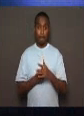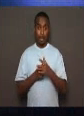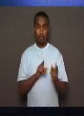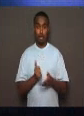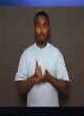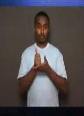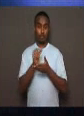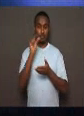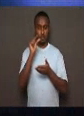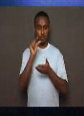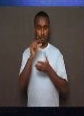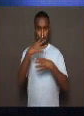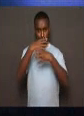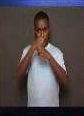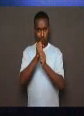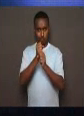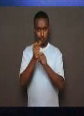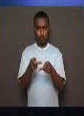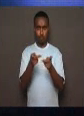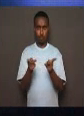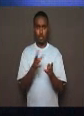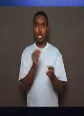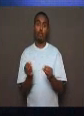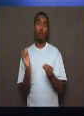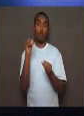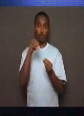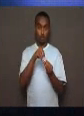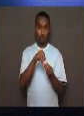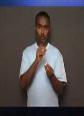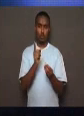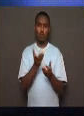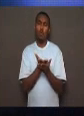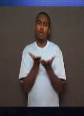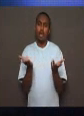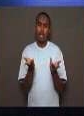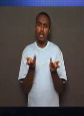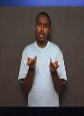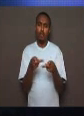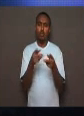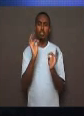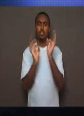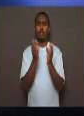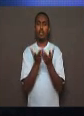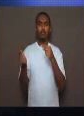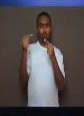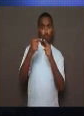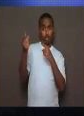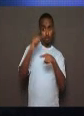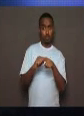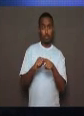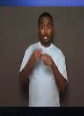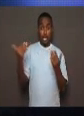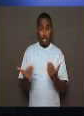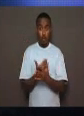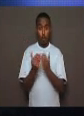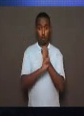Begin by providing a short summary of the plot and also where the story comes from. Is it a